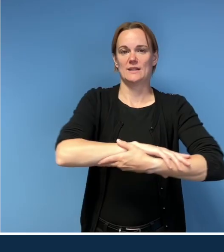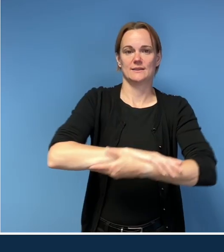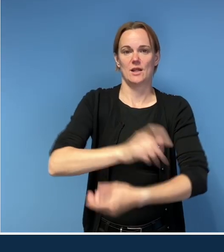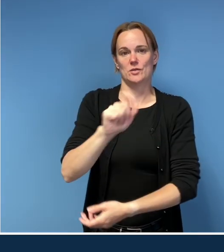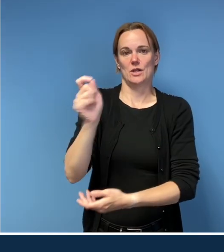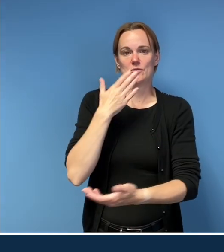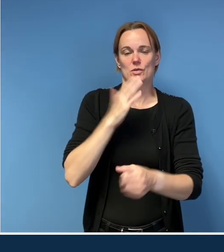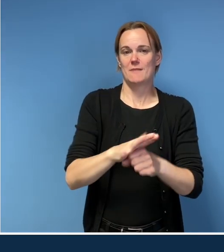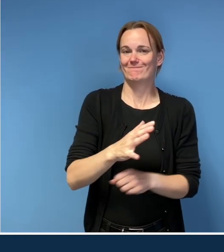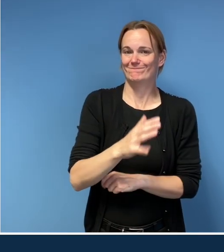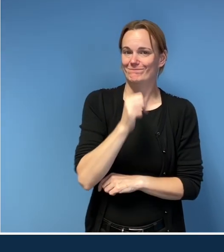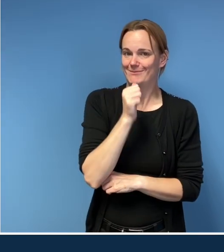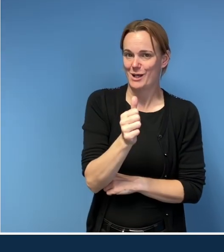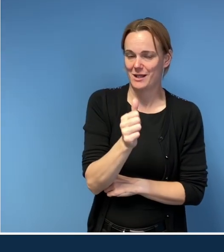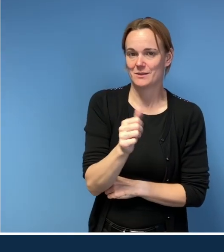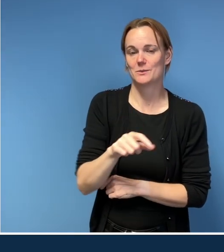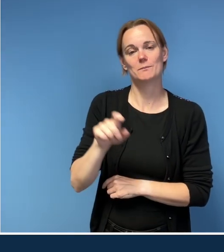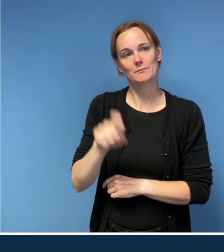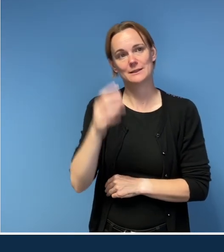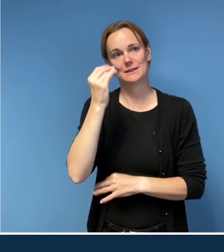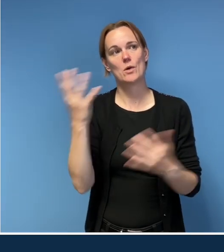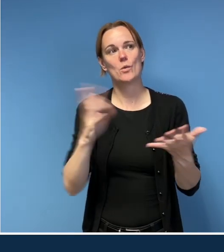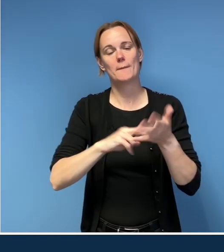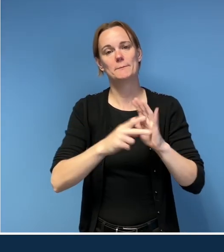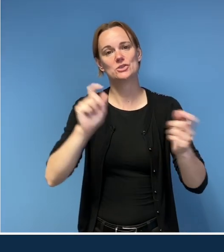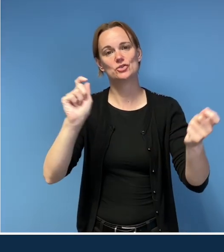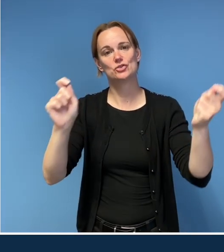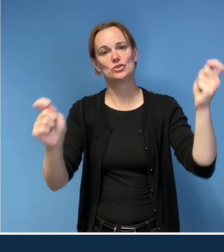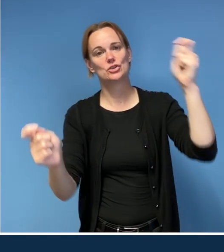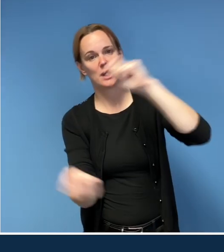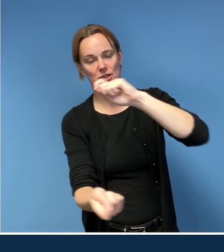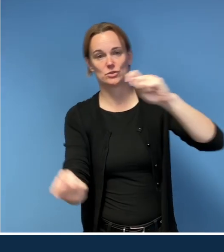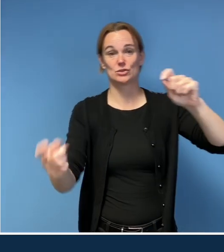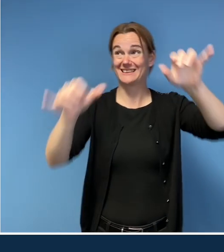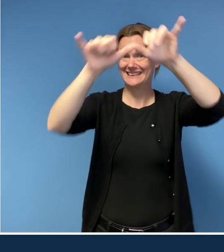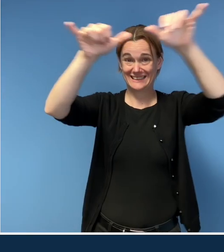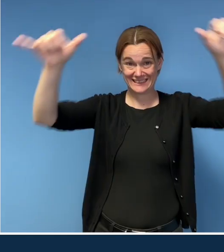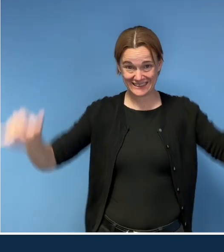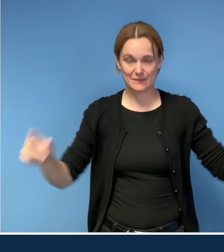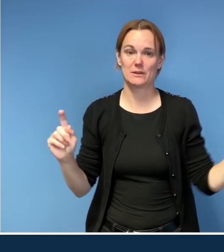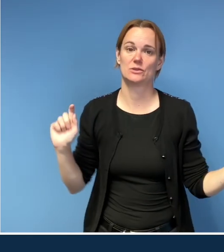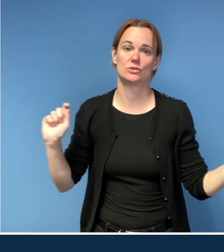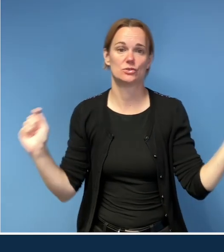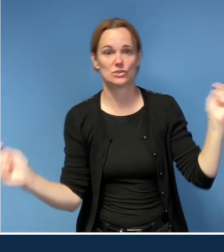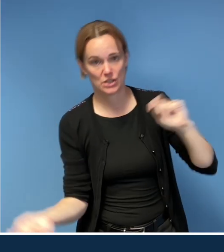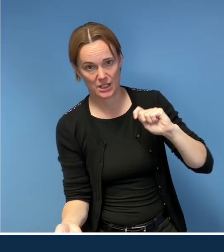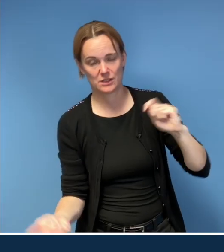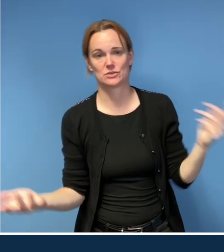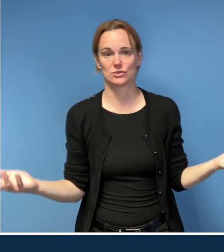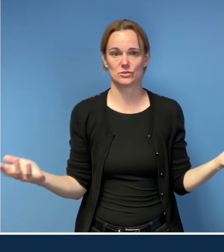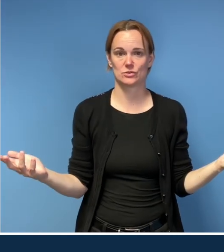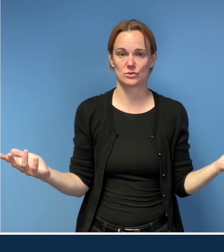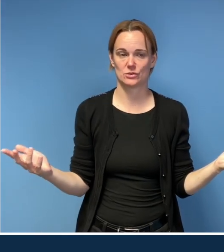consider the systemic change that has to happen, the systems change that will result in that systemic change that's